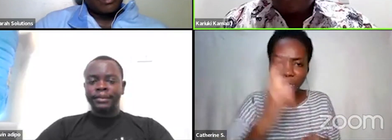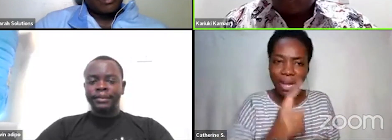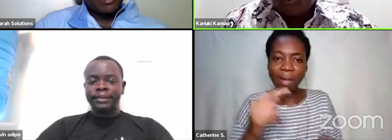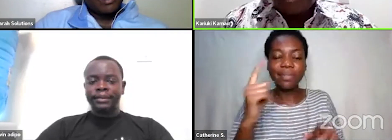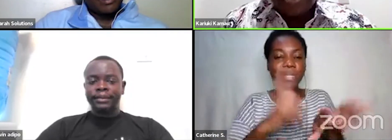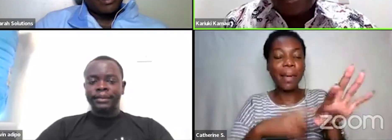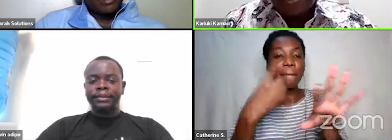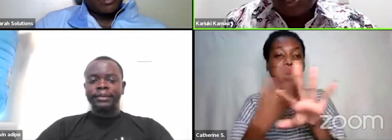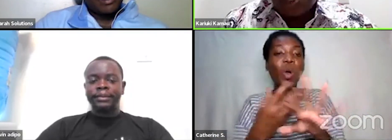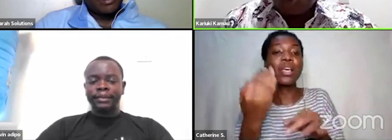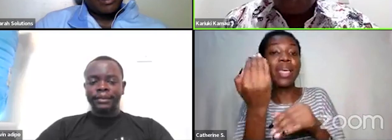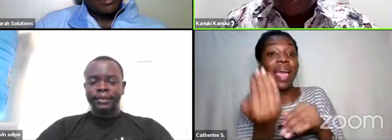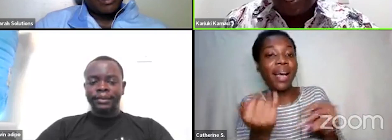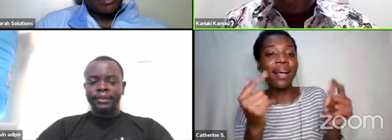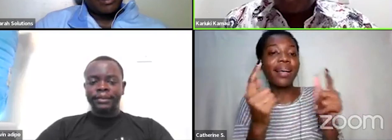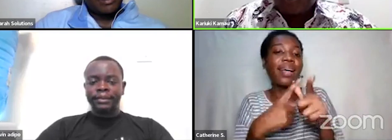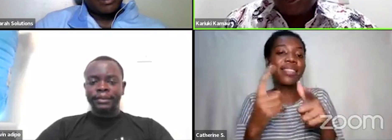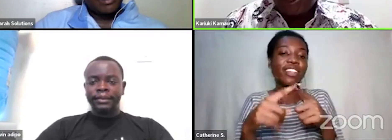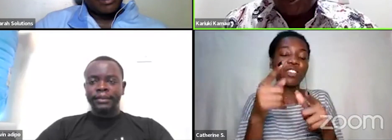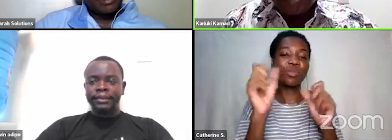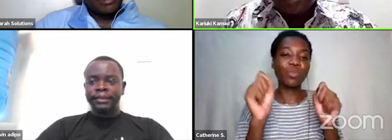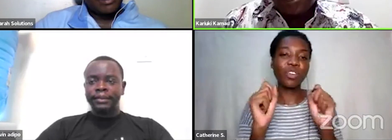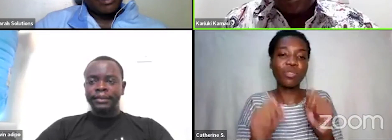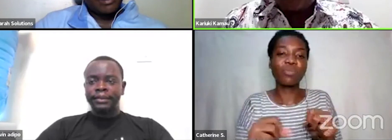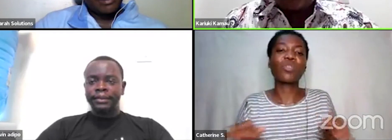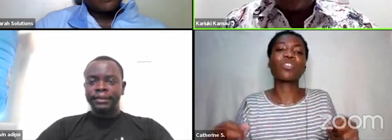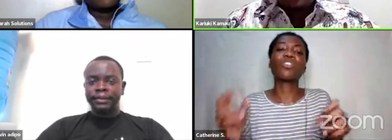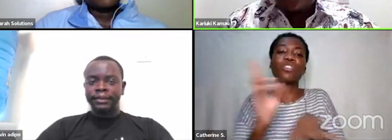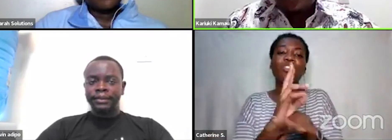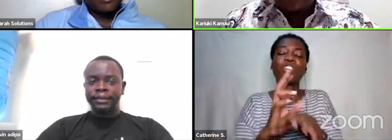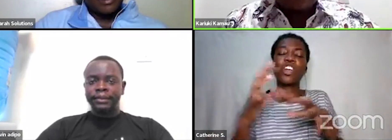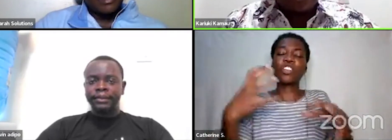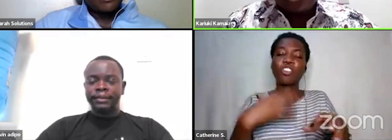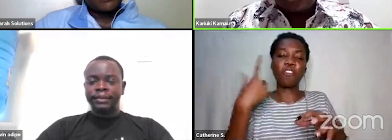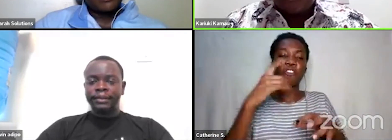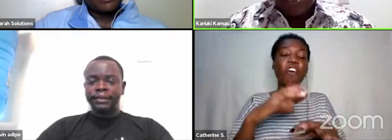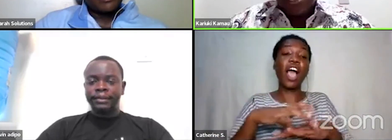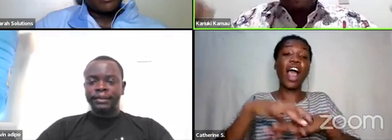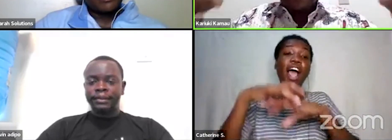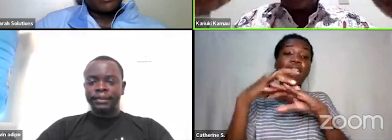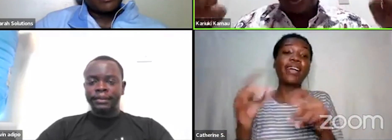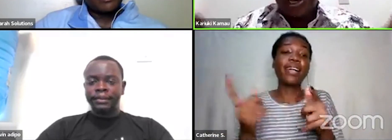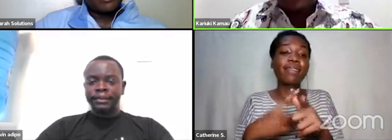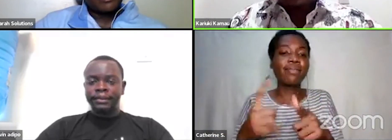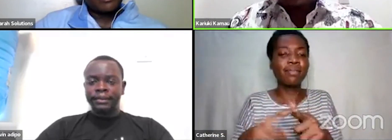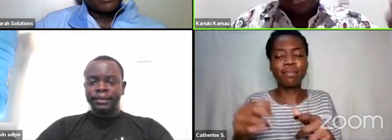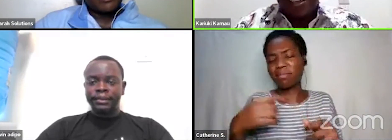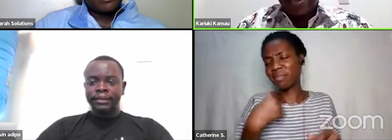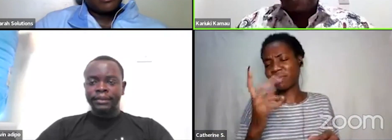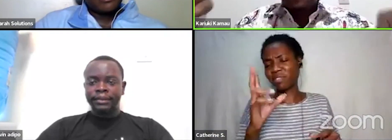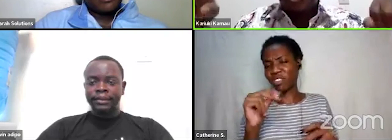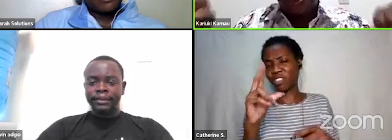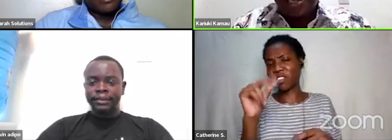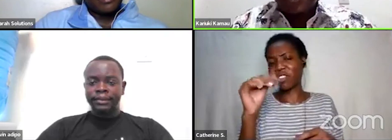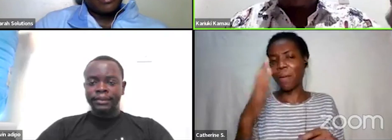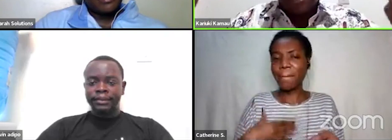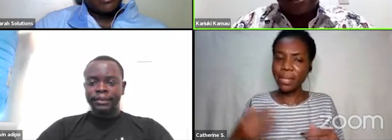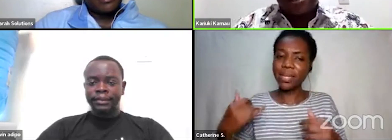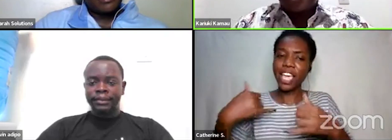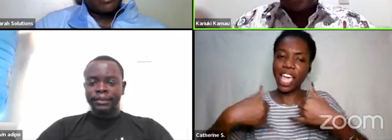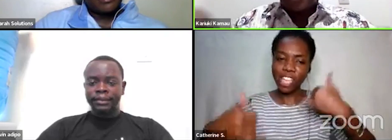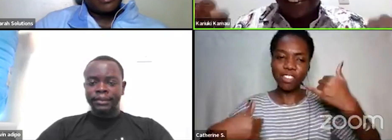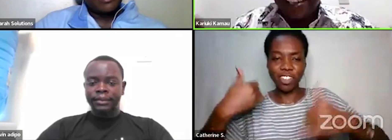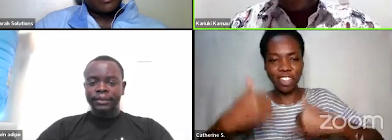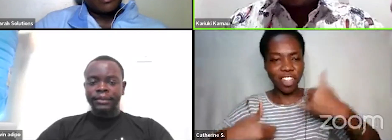can be able to withstand the shock of the ground when you hit the ground. The boy said, no, I am enjoying the swing, I am enjoying the